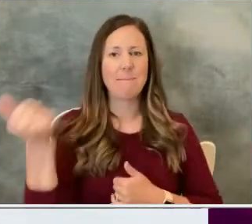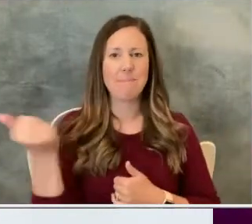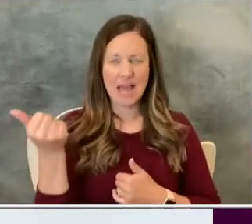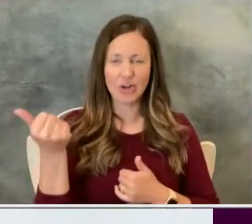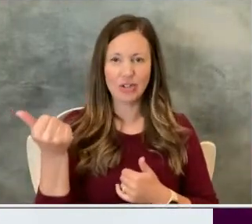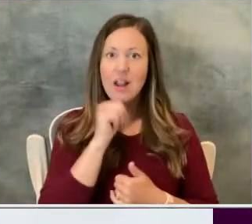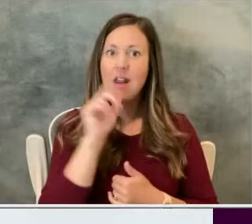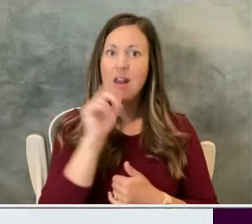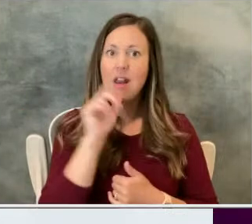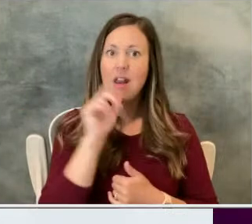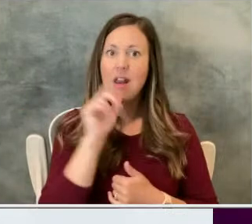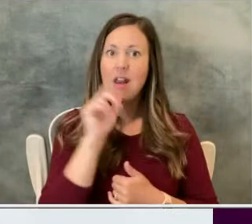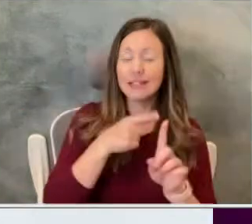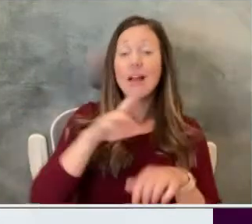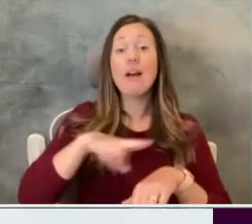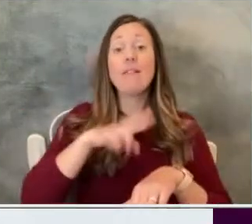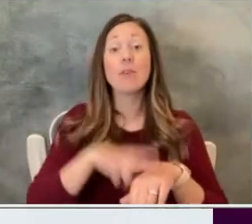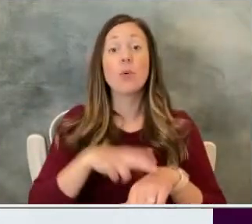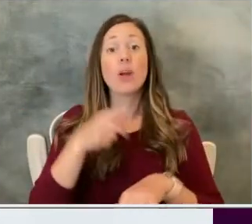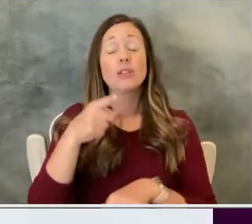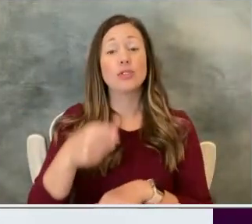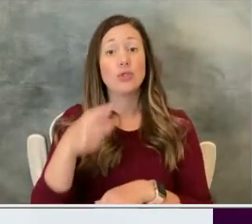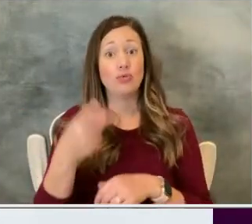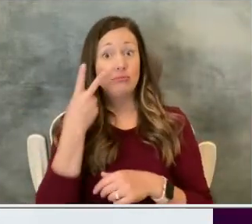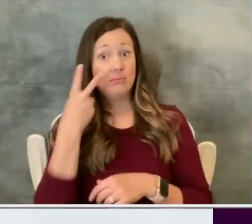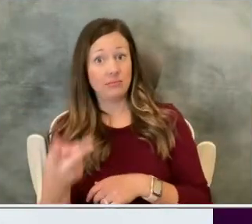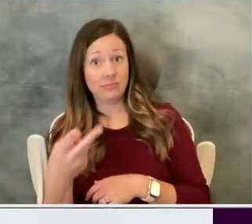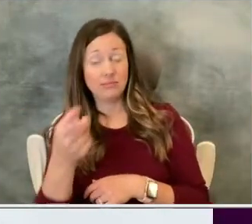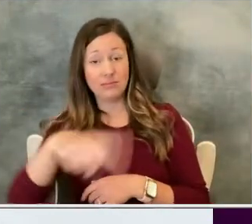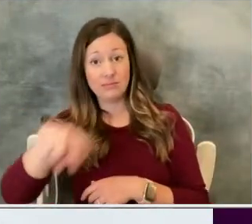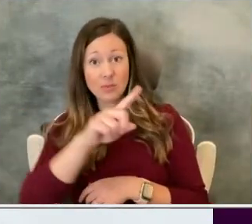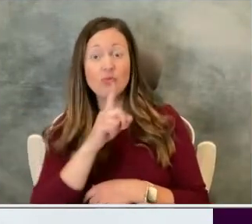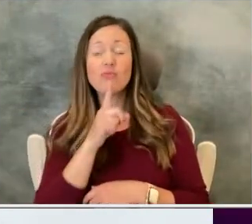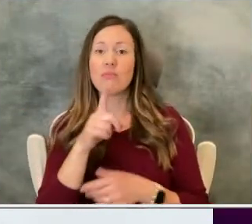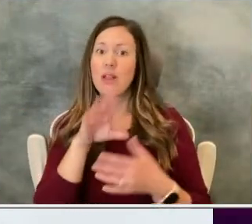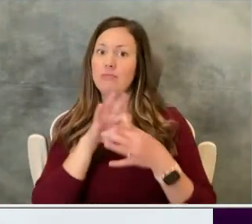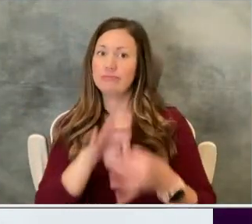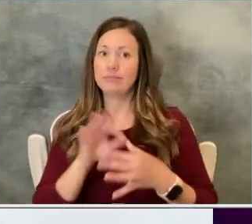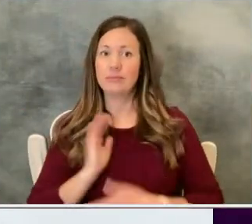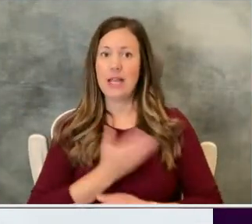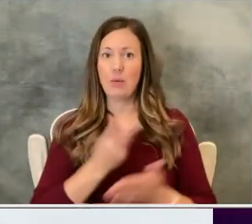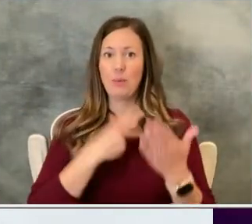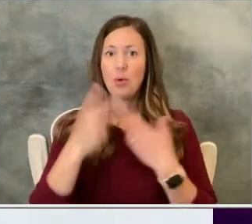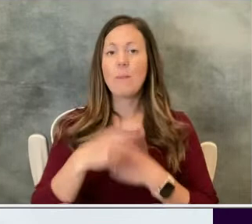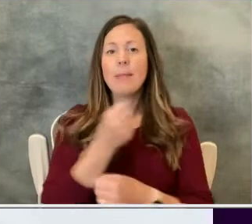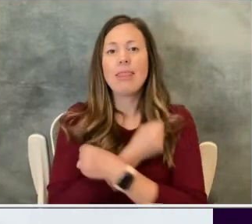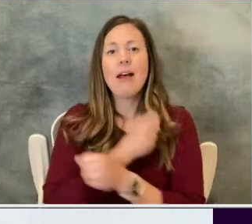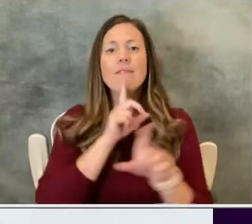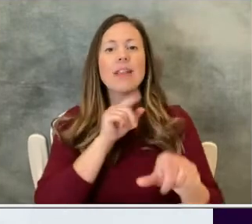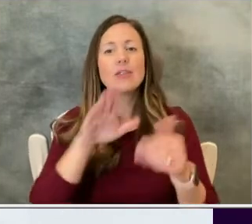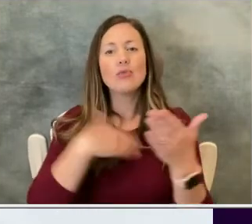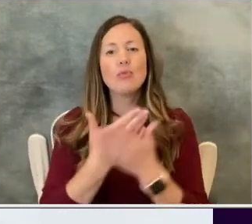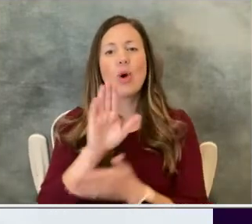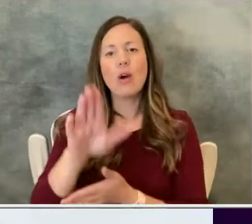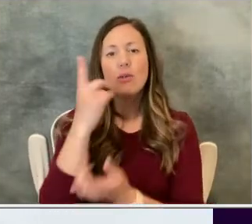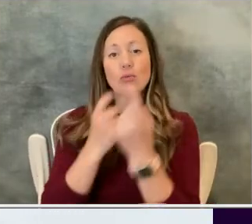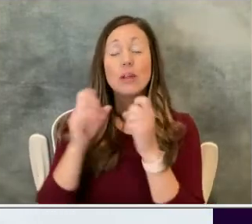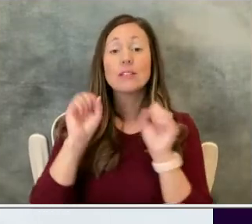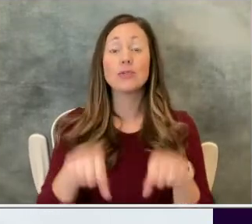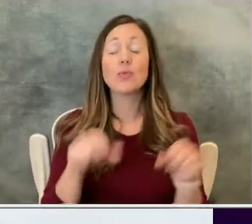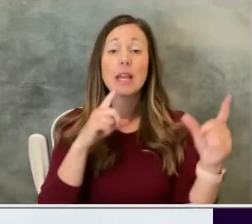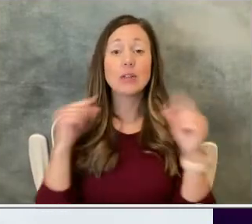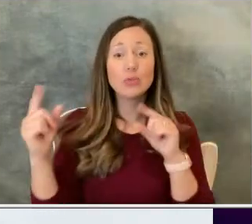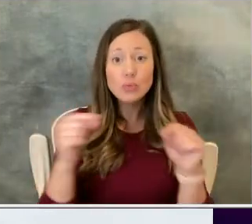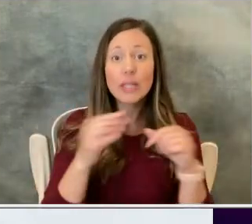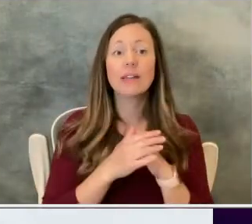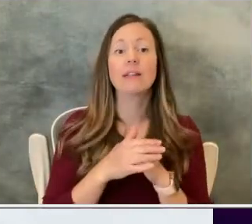of course, you, our viewers, you are the heartbeat of this program. We love answering your questions. So you can tweet them to us. You can send your